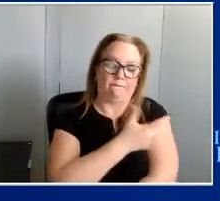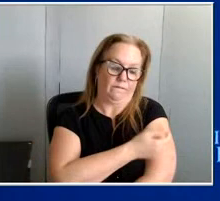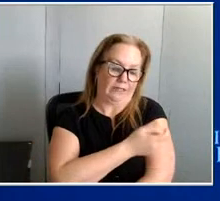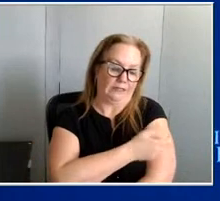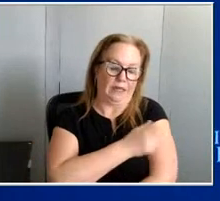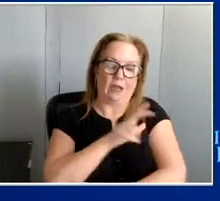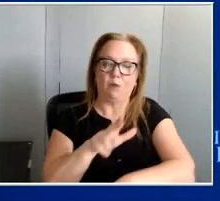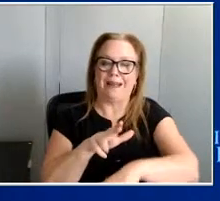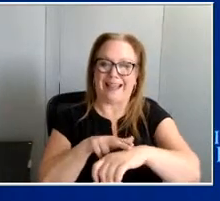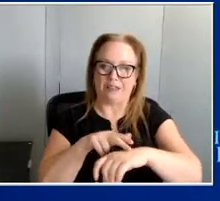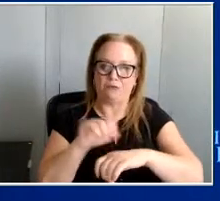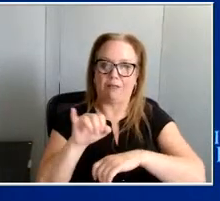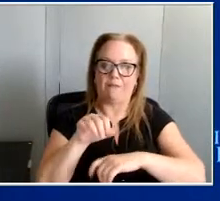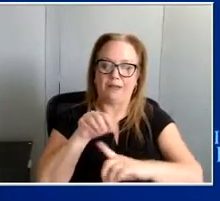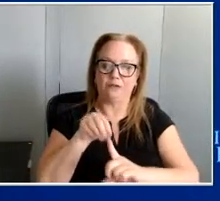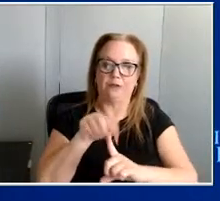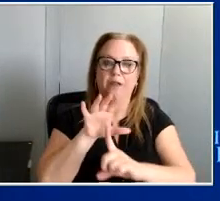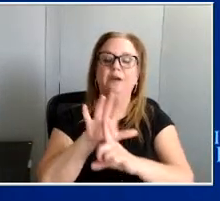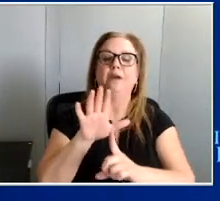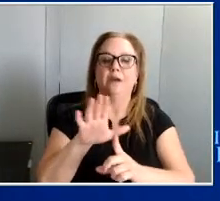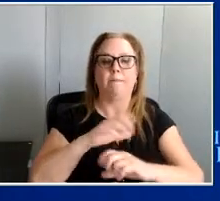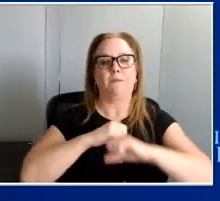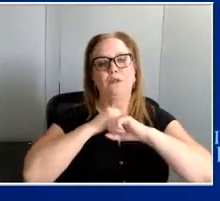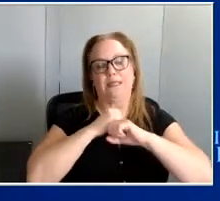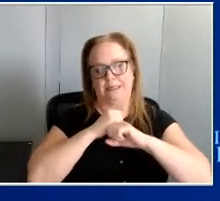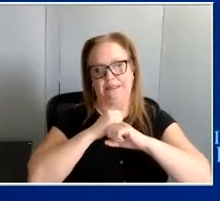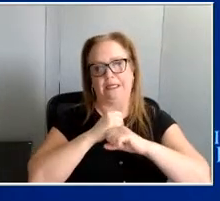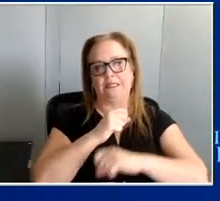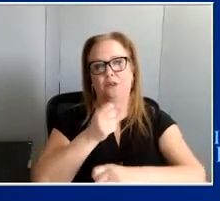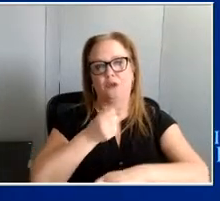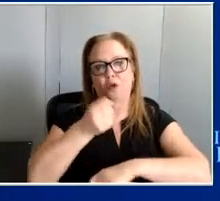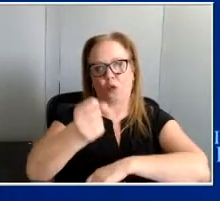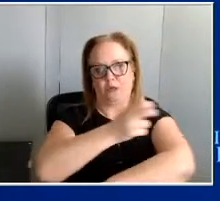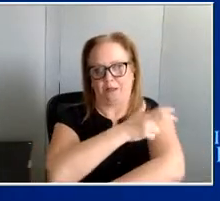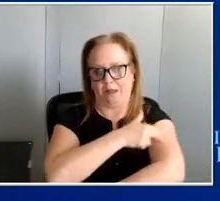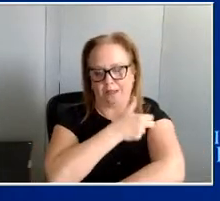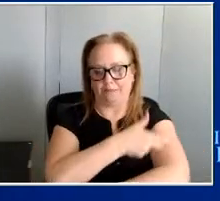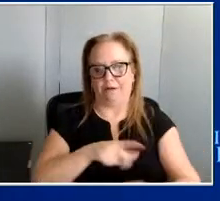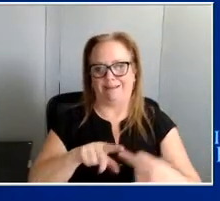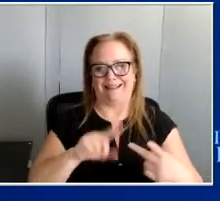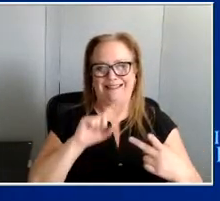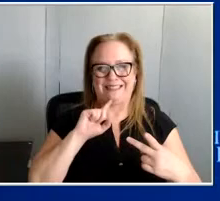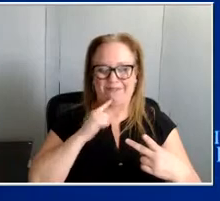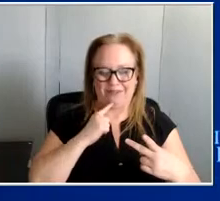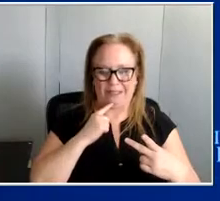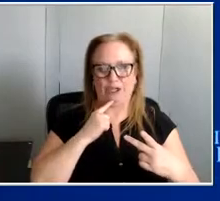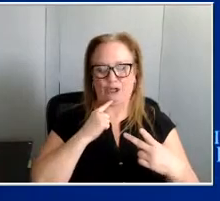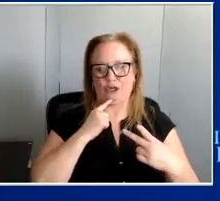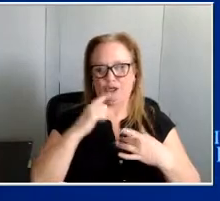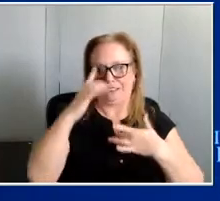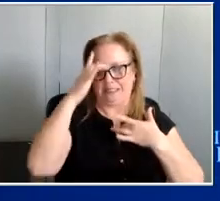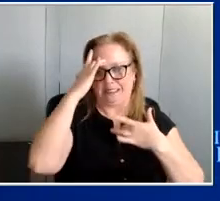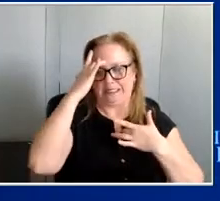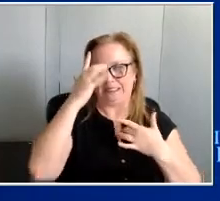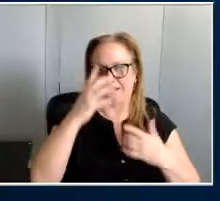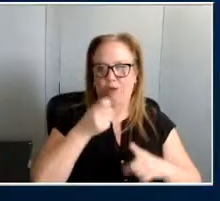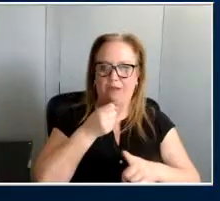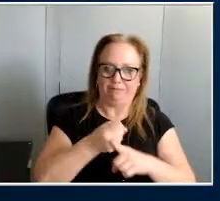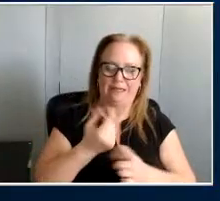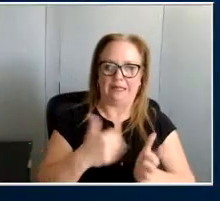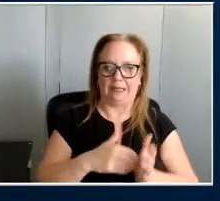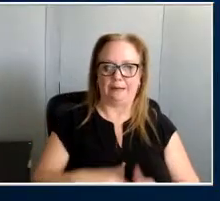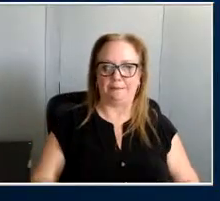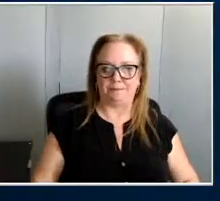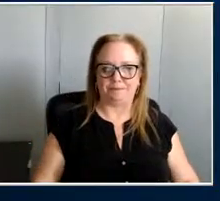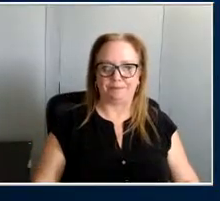infection does as well is really help protect against hospitalization and severe disease should you become infected or become infected again. And I